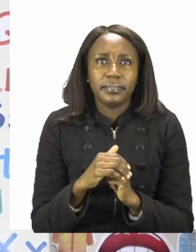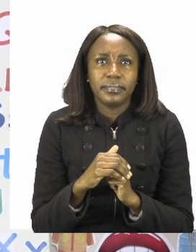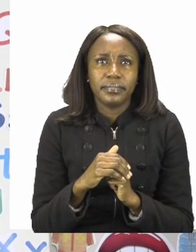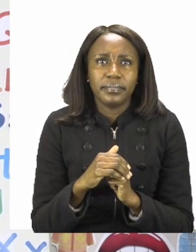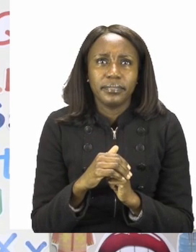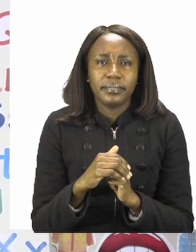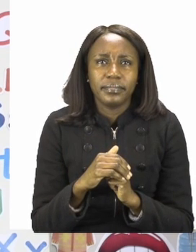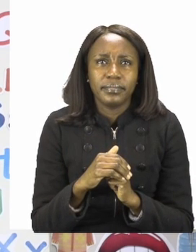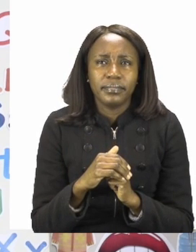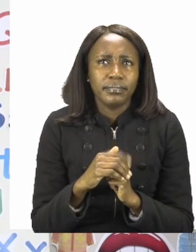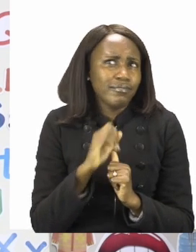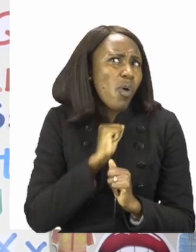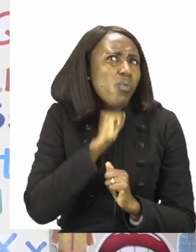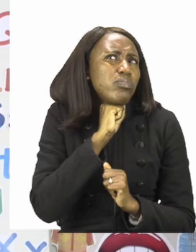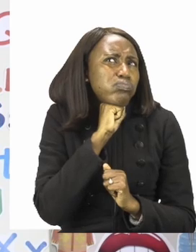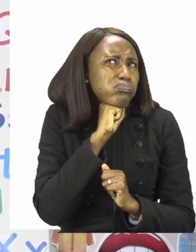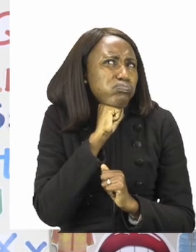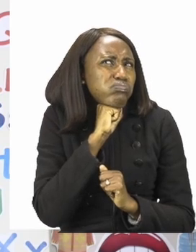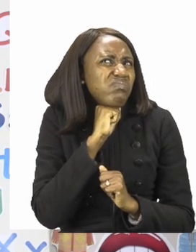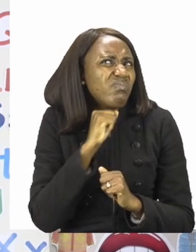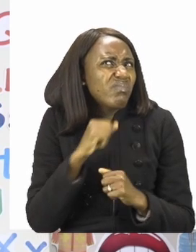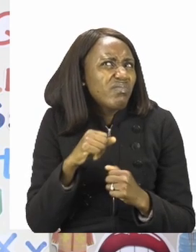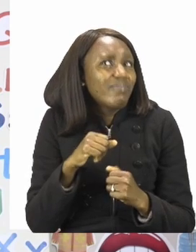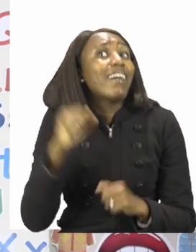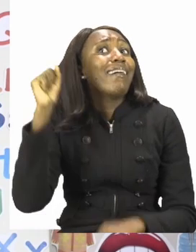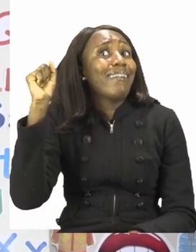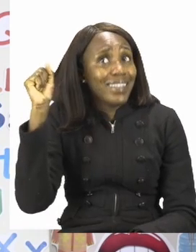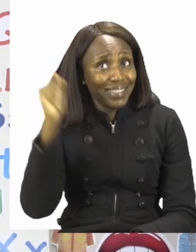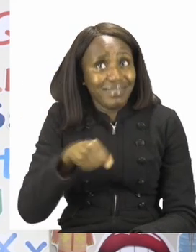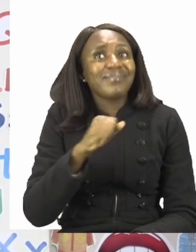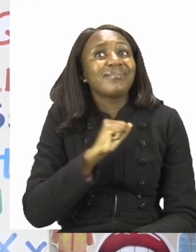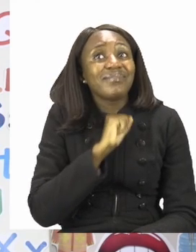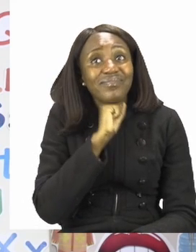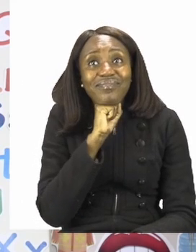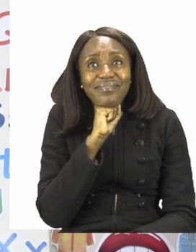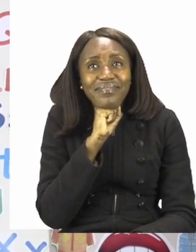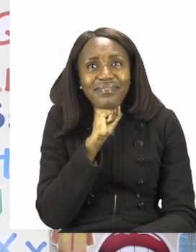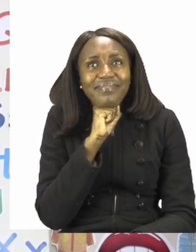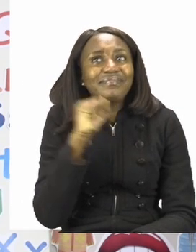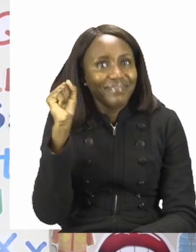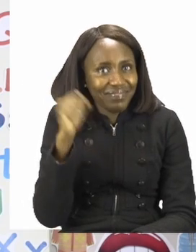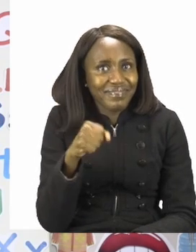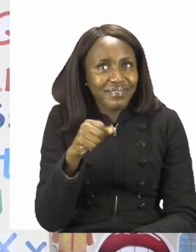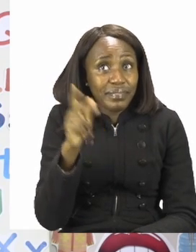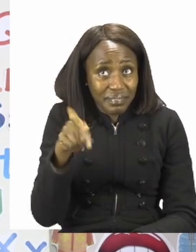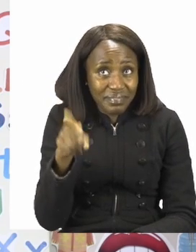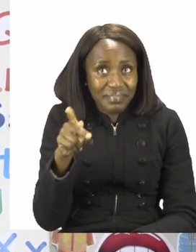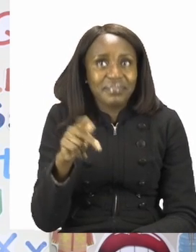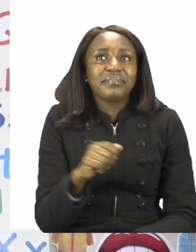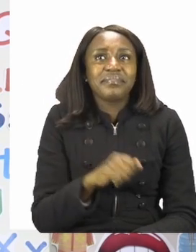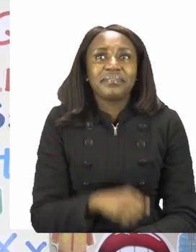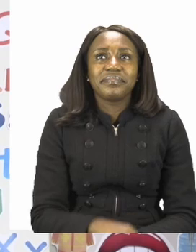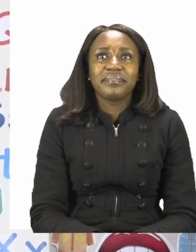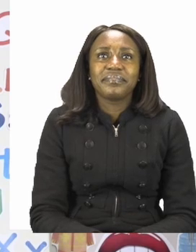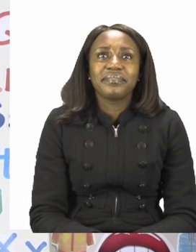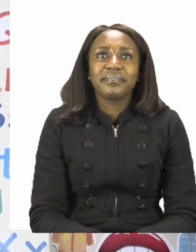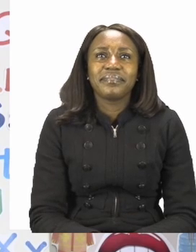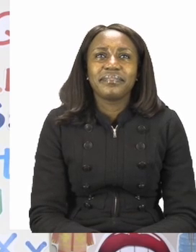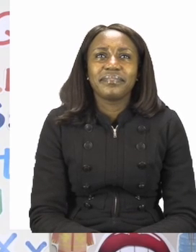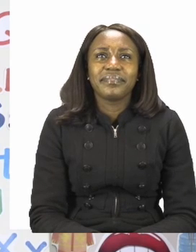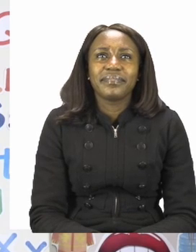Was that a loud sound? Yes, it was a loud sound. Let's hear it again.